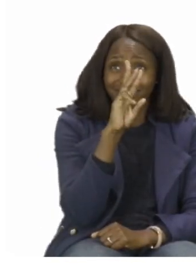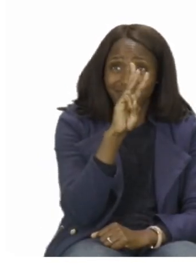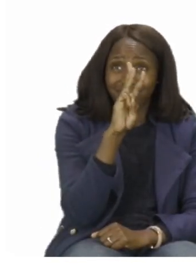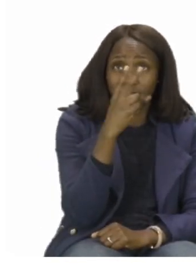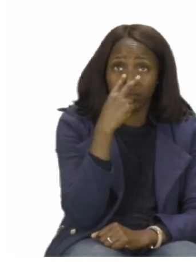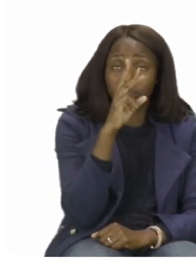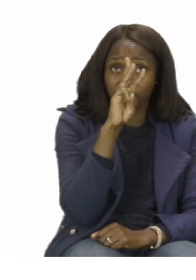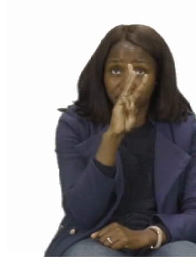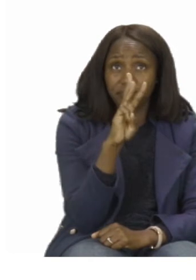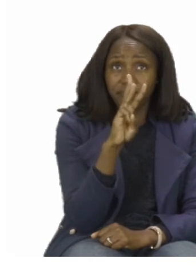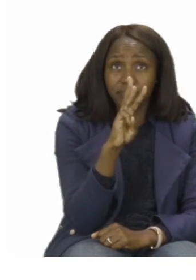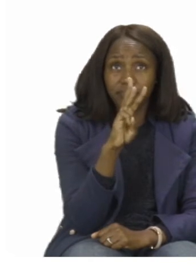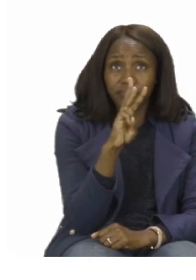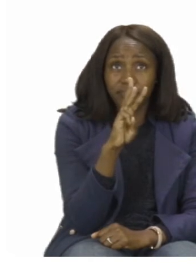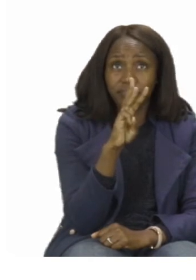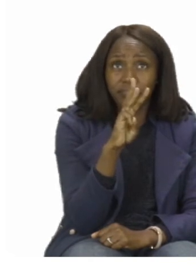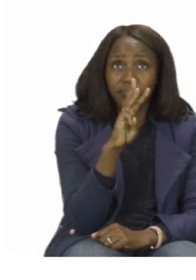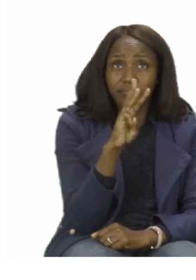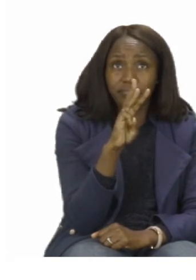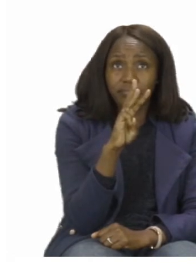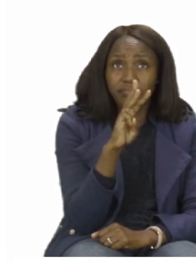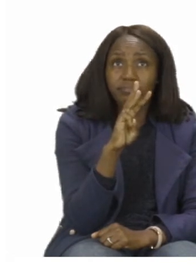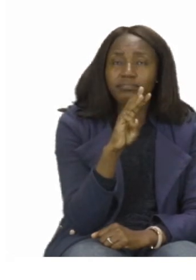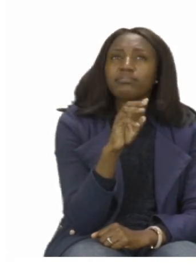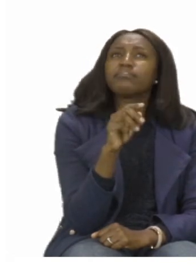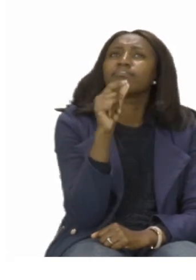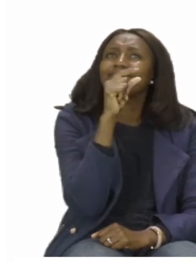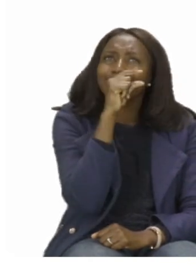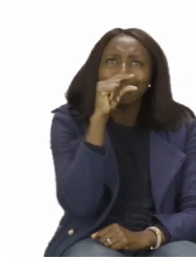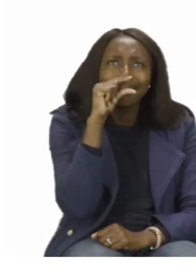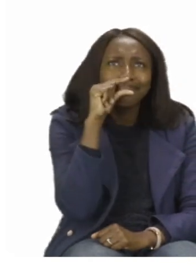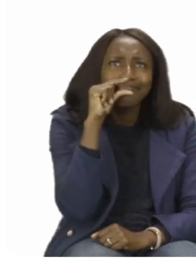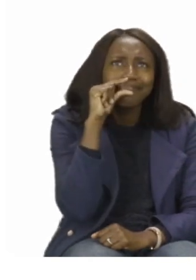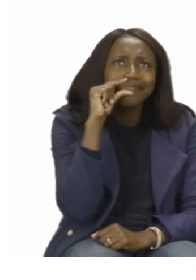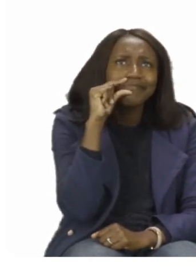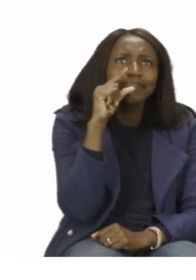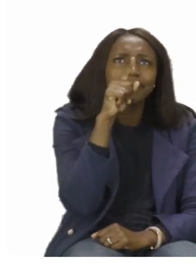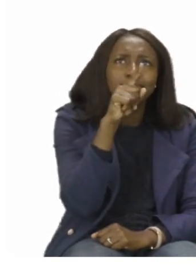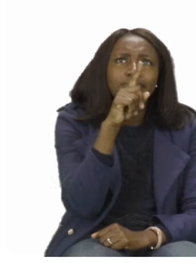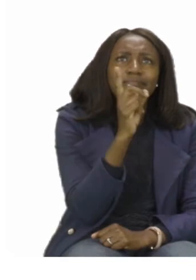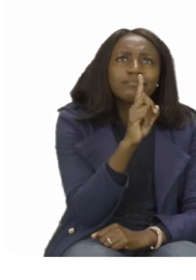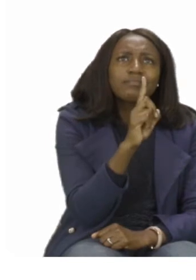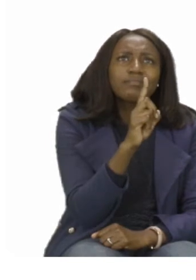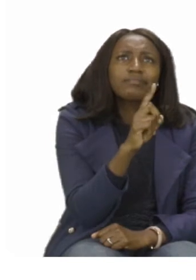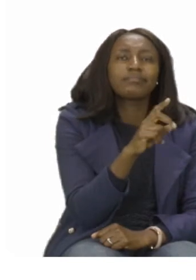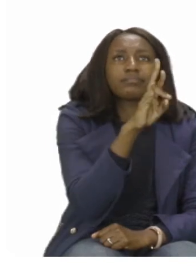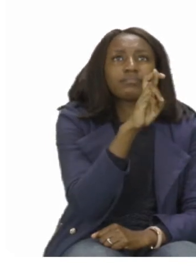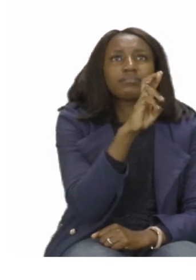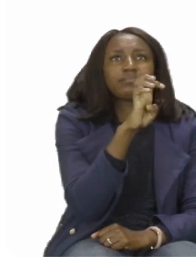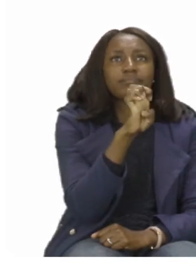given? And it says, name the shape. The first shape is